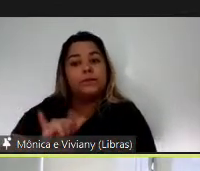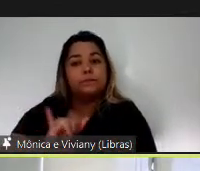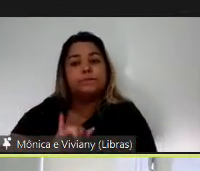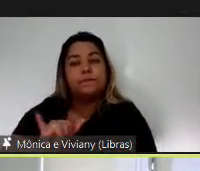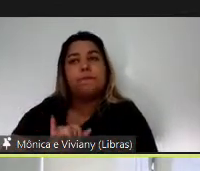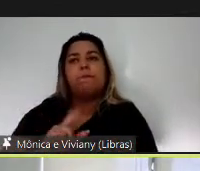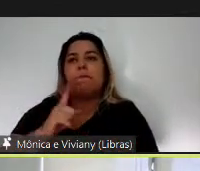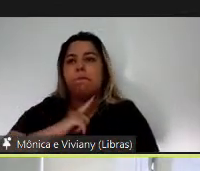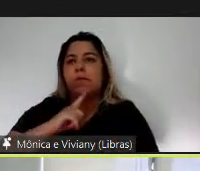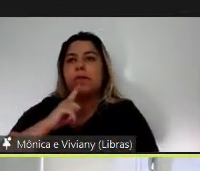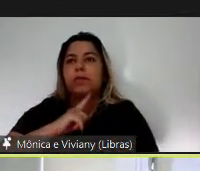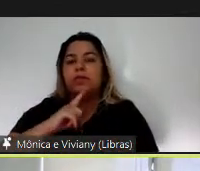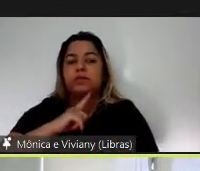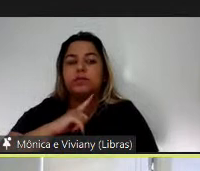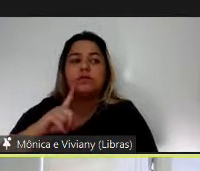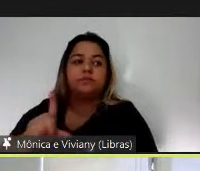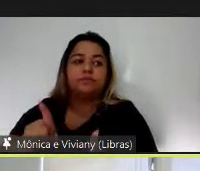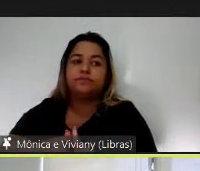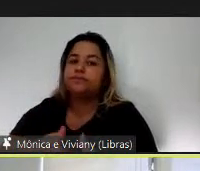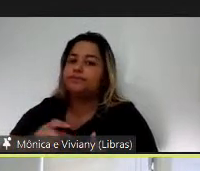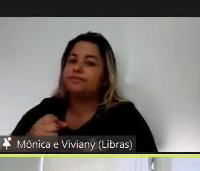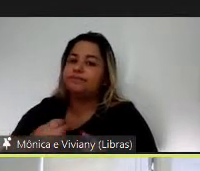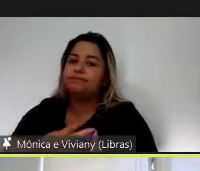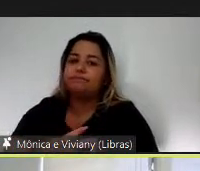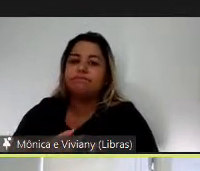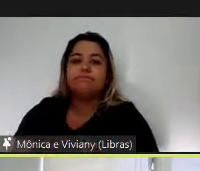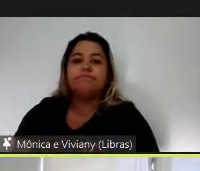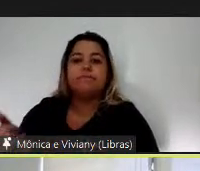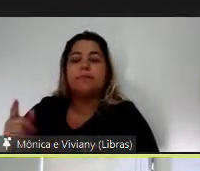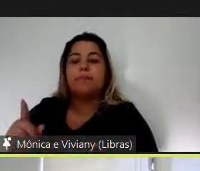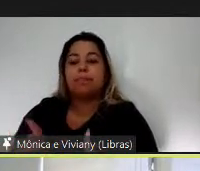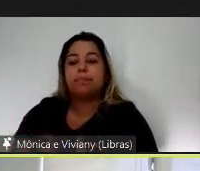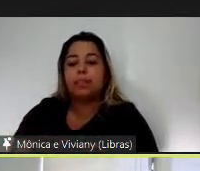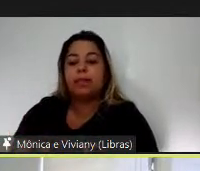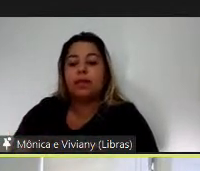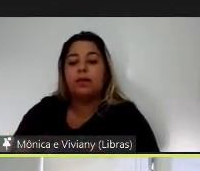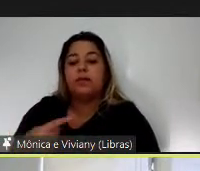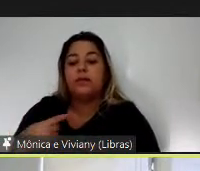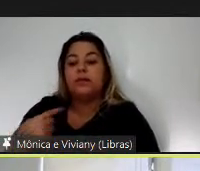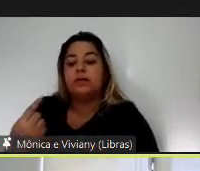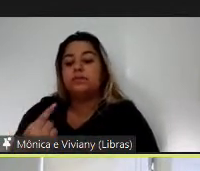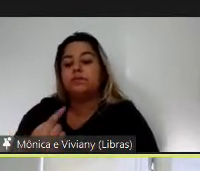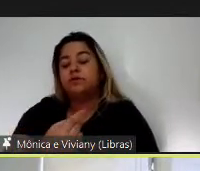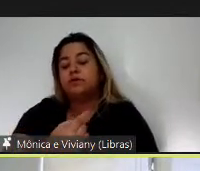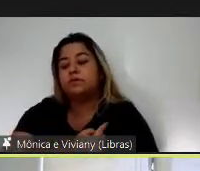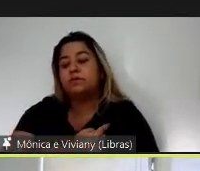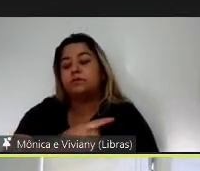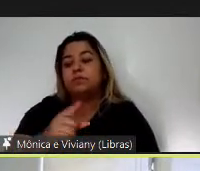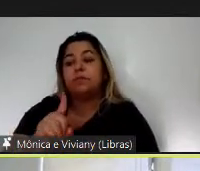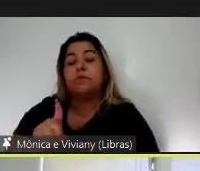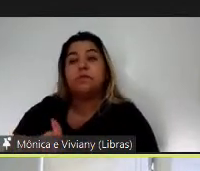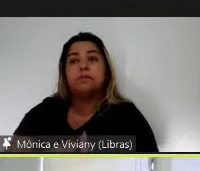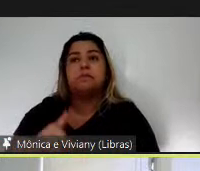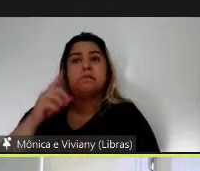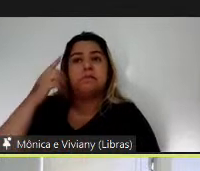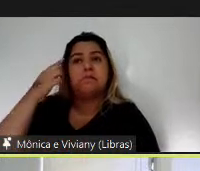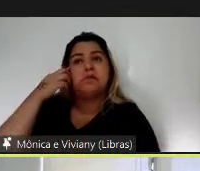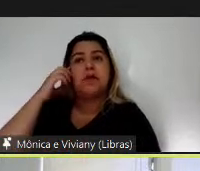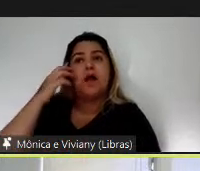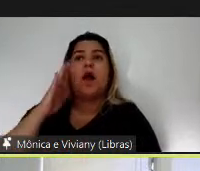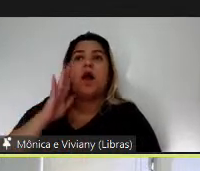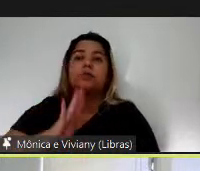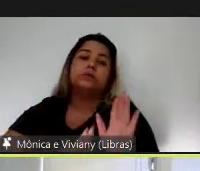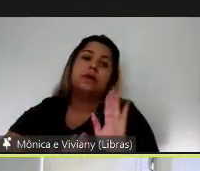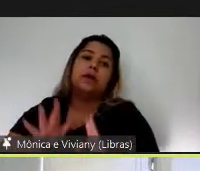a strategy that has been bringing many benefits, not only for the management, but having the care for us to